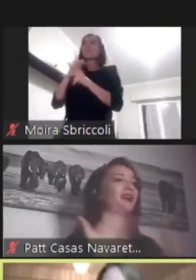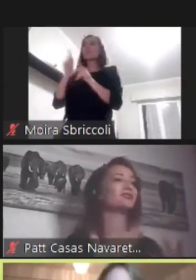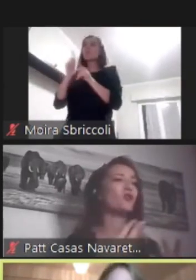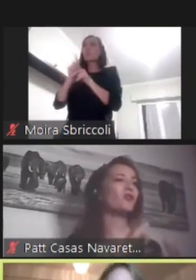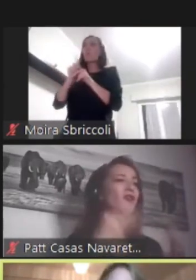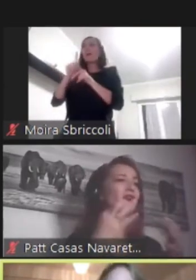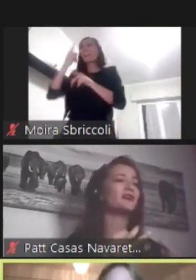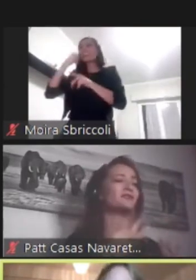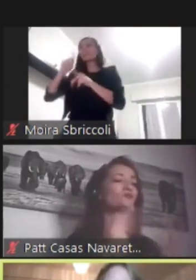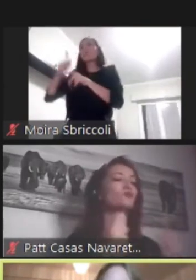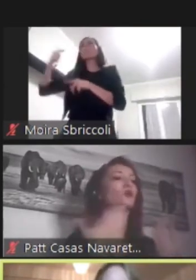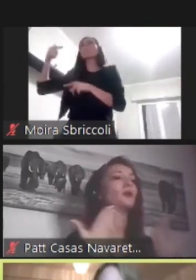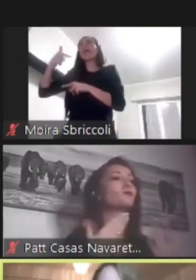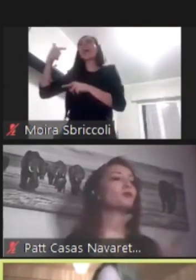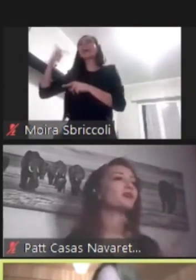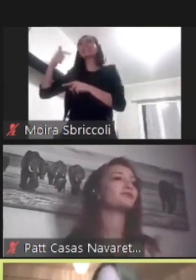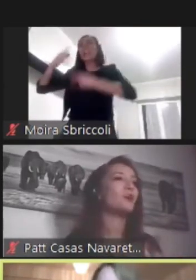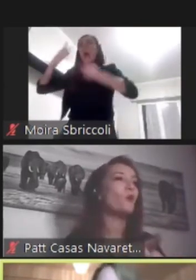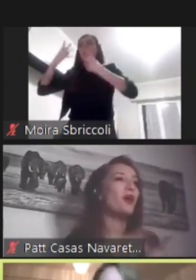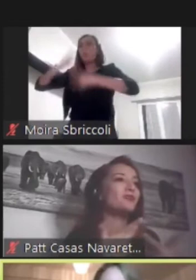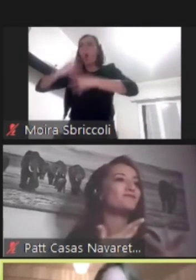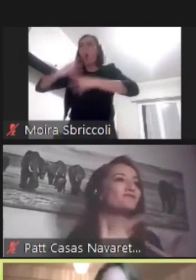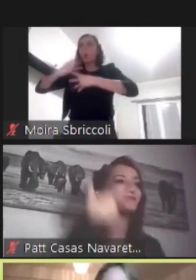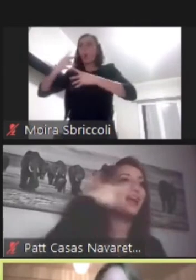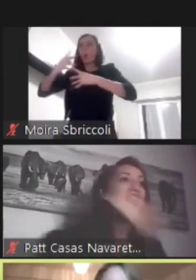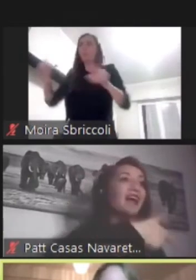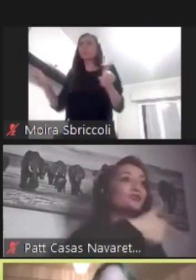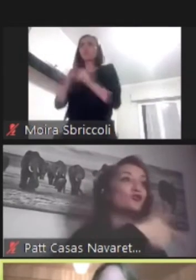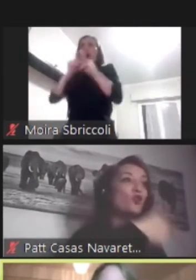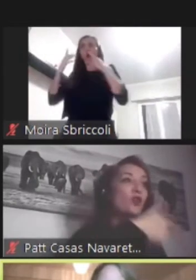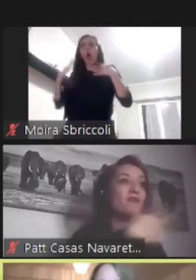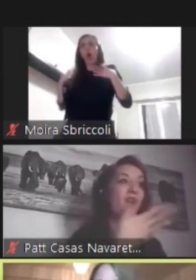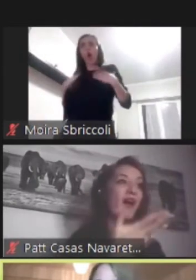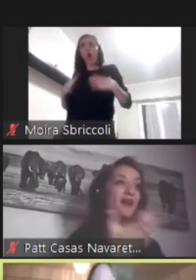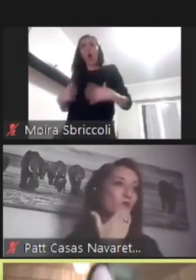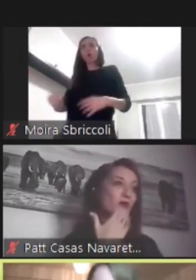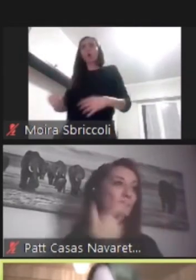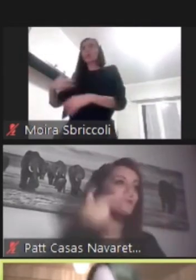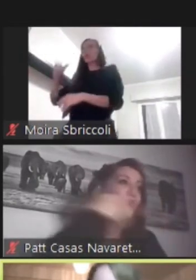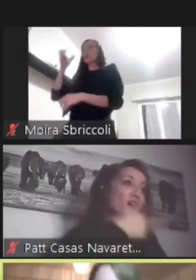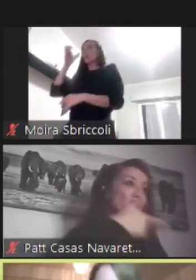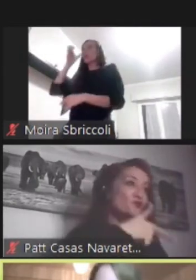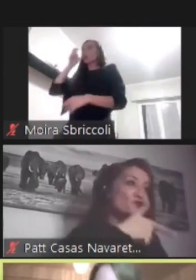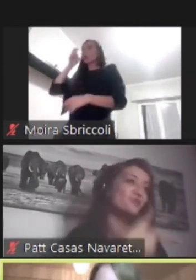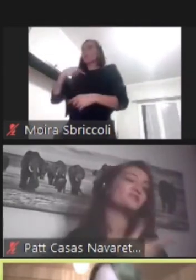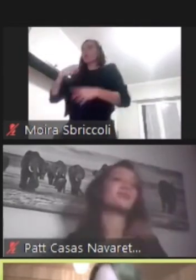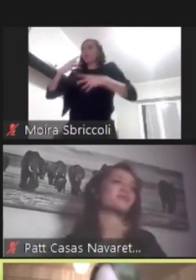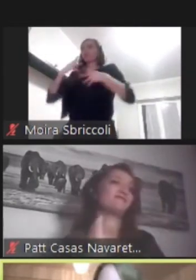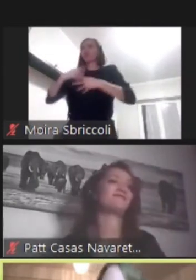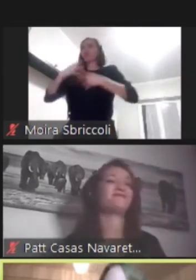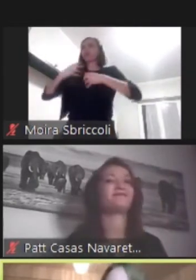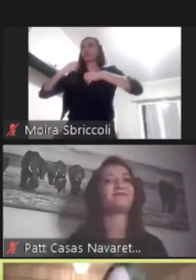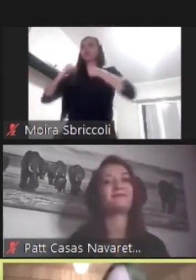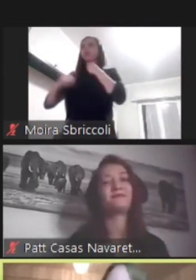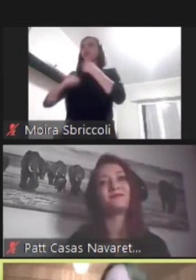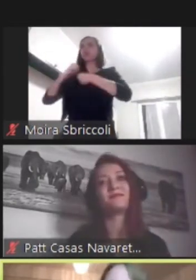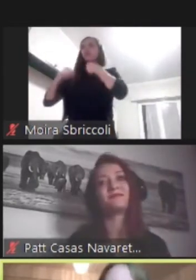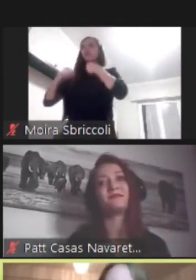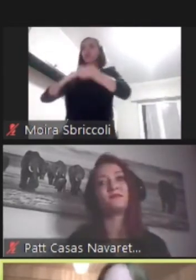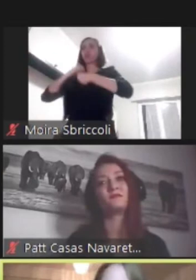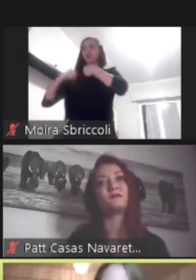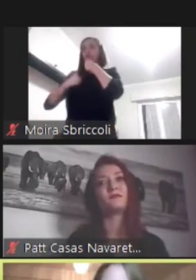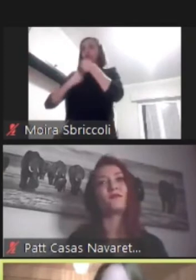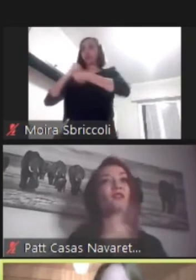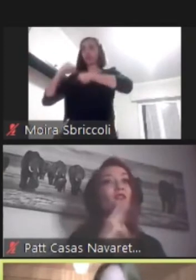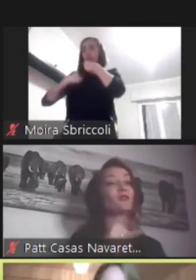Elite is in a form of lysine that your body can utilize. So there's a